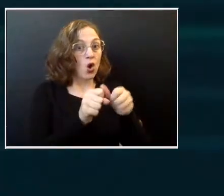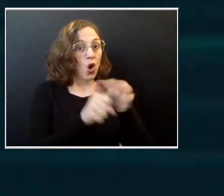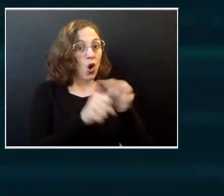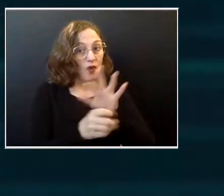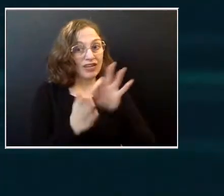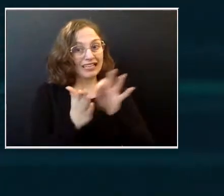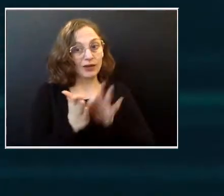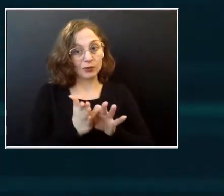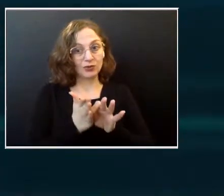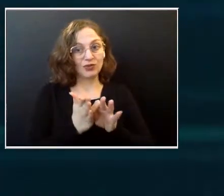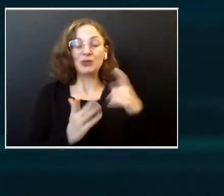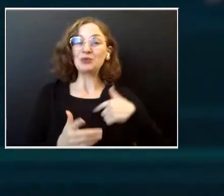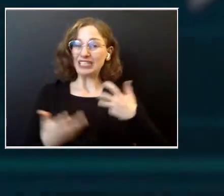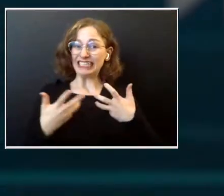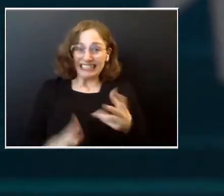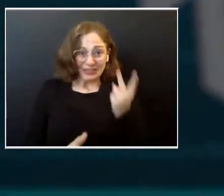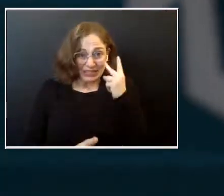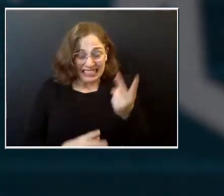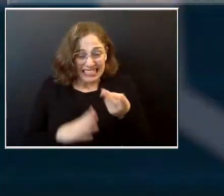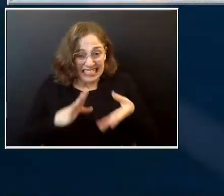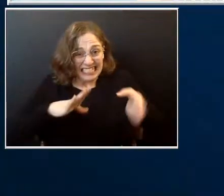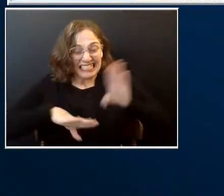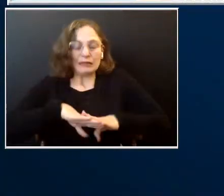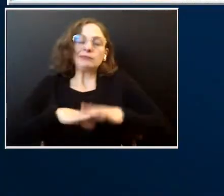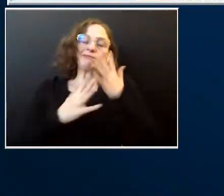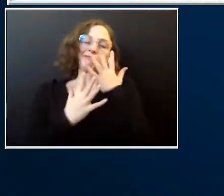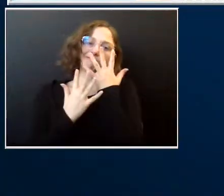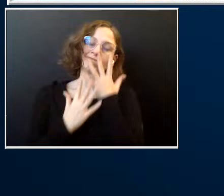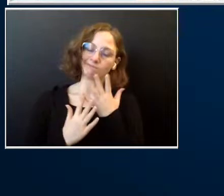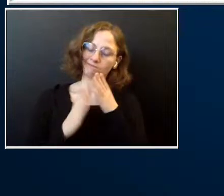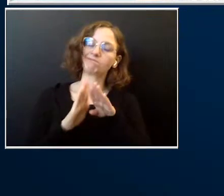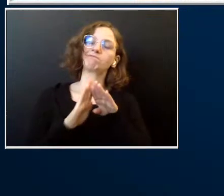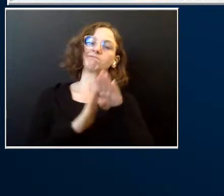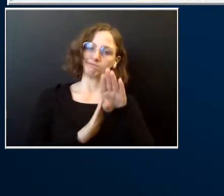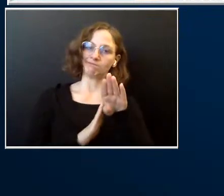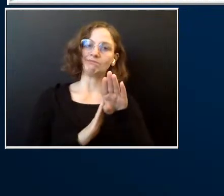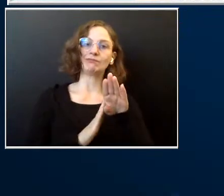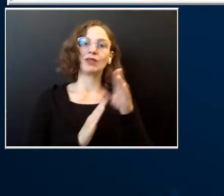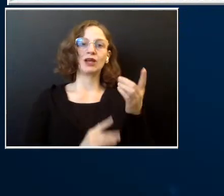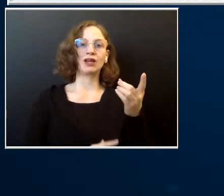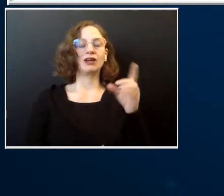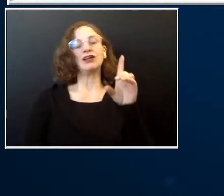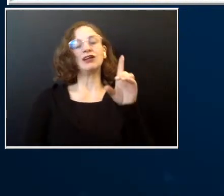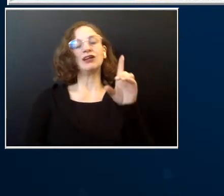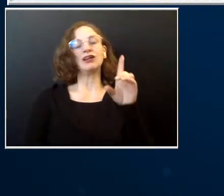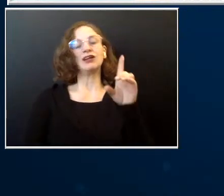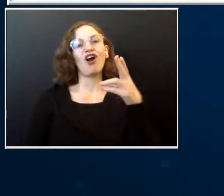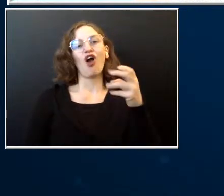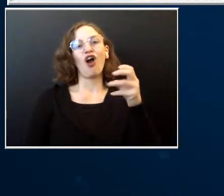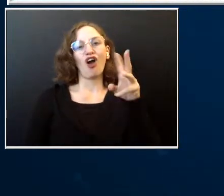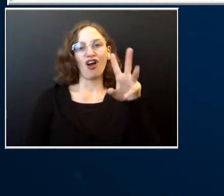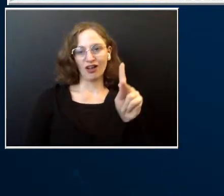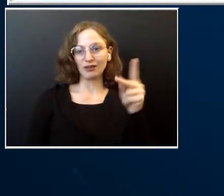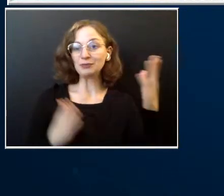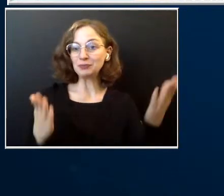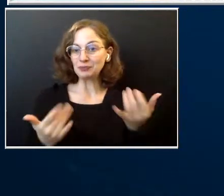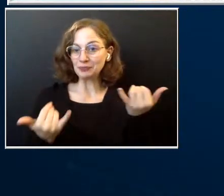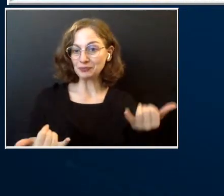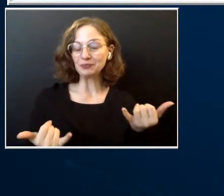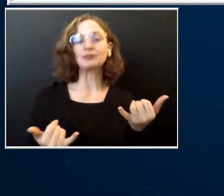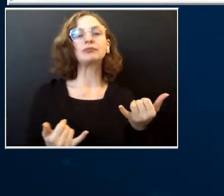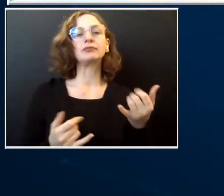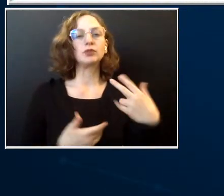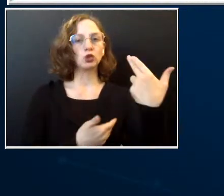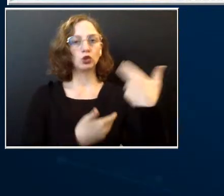but unfortunately, the numbers have jumped. Dr. Dana Hawkinson joins us remotely. Dr. Hawkinson, you're joining us from our location in Olathe because you're